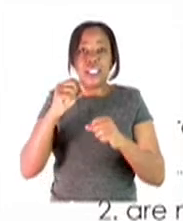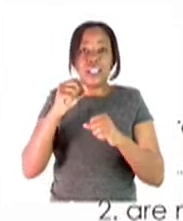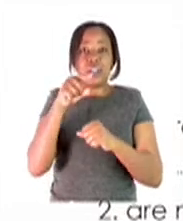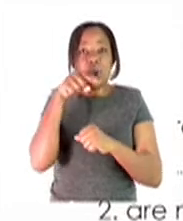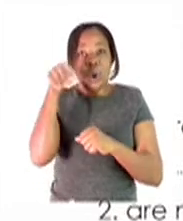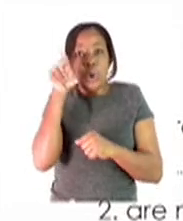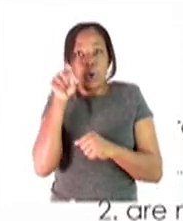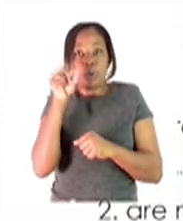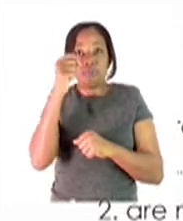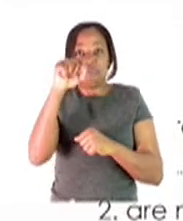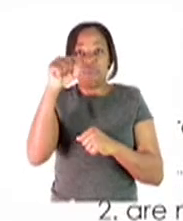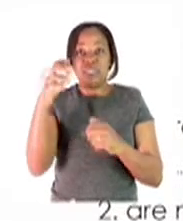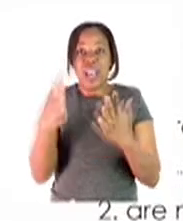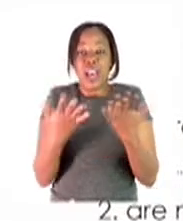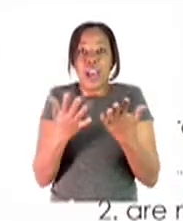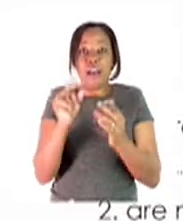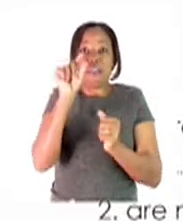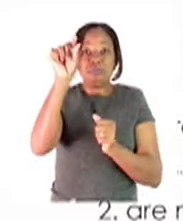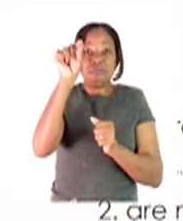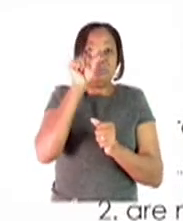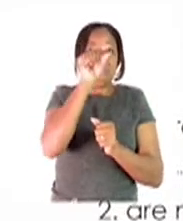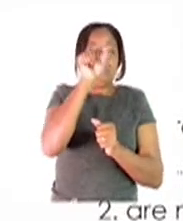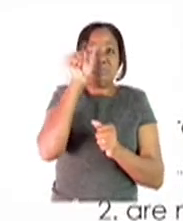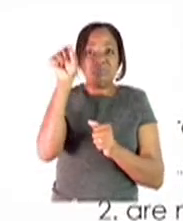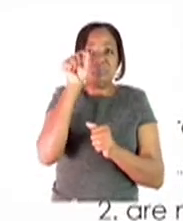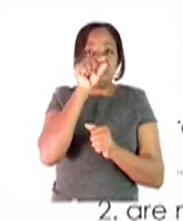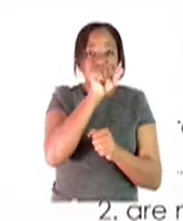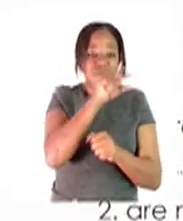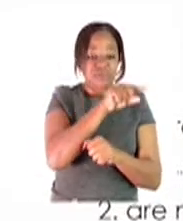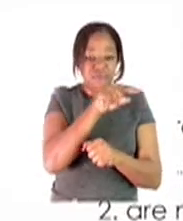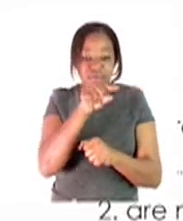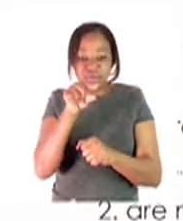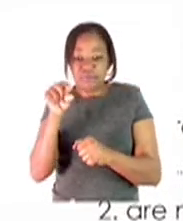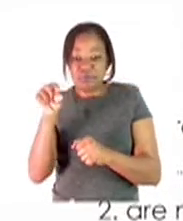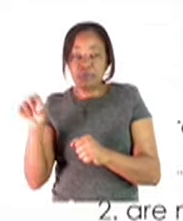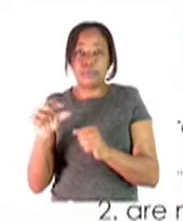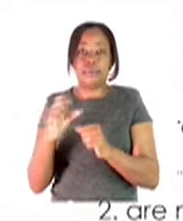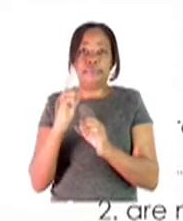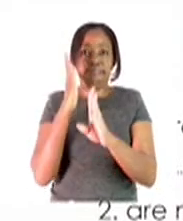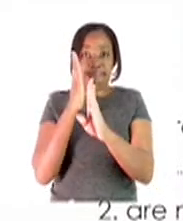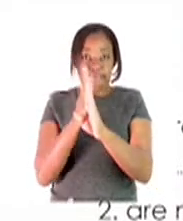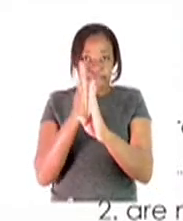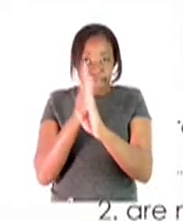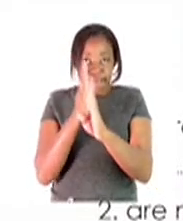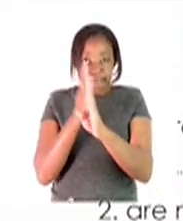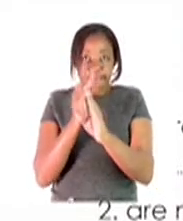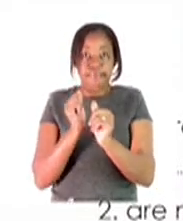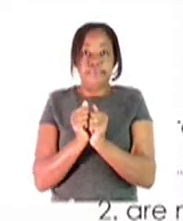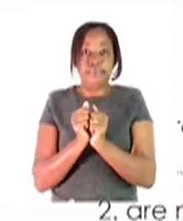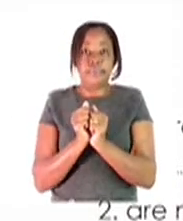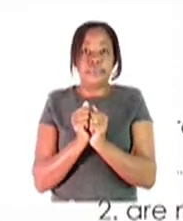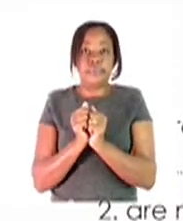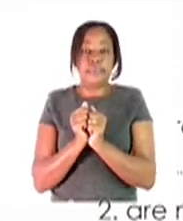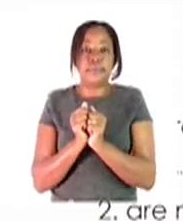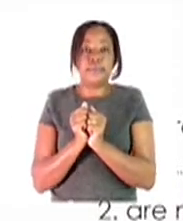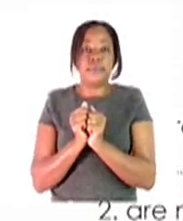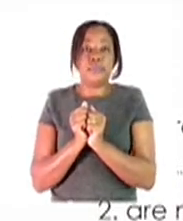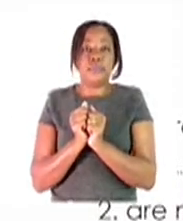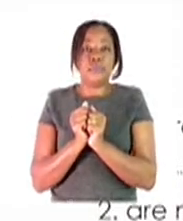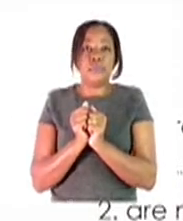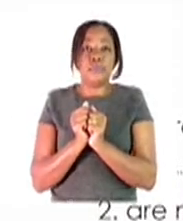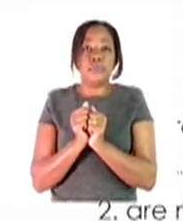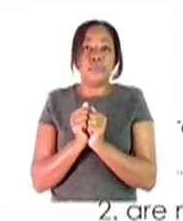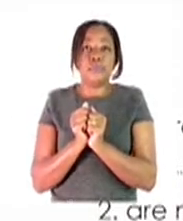here? I see the name is starting with a capital letter. Let's try and see.